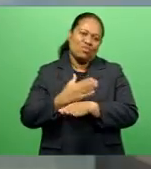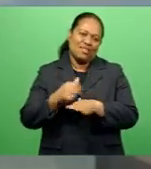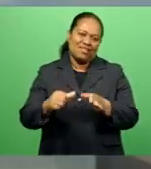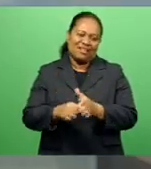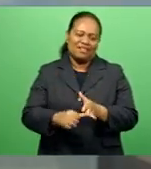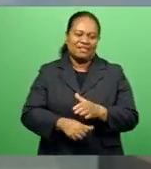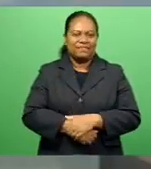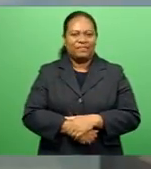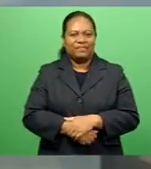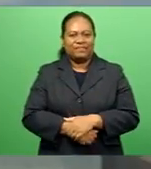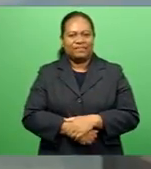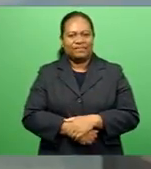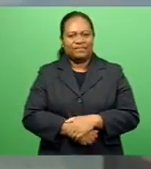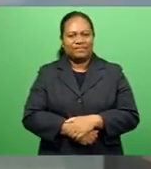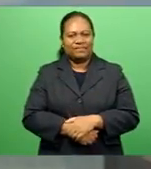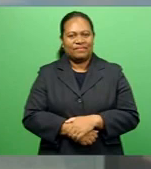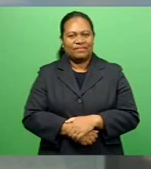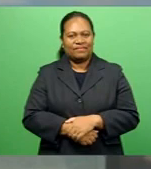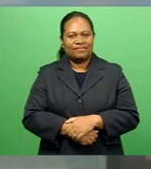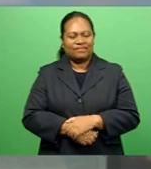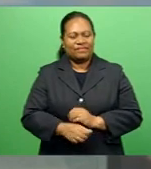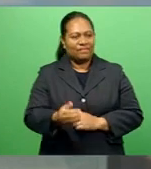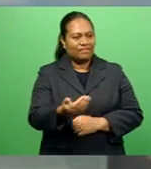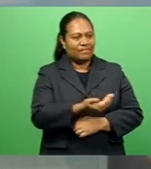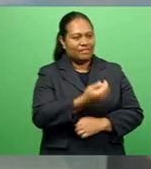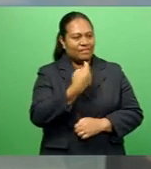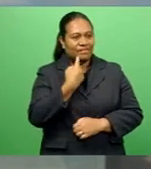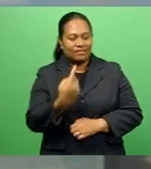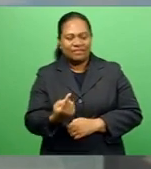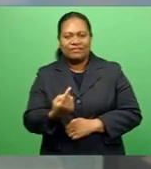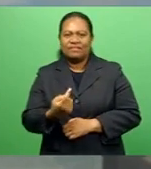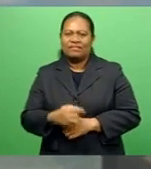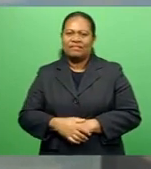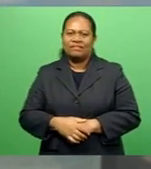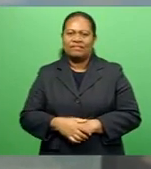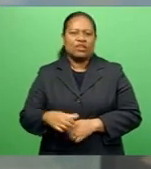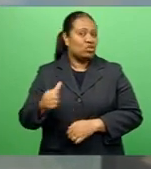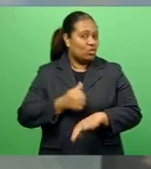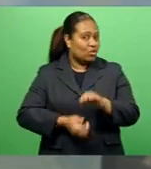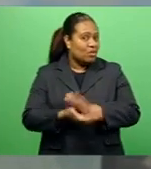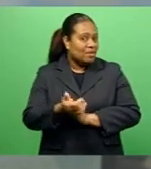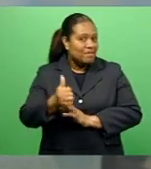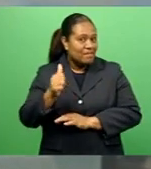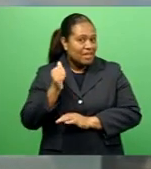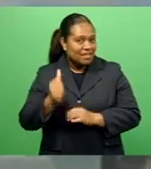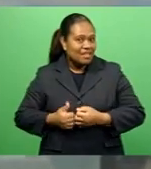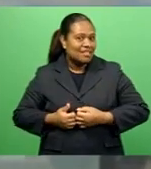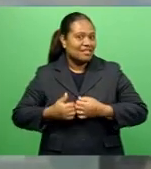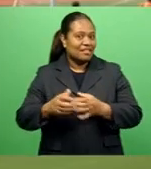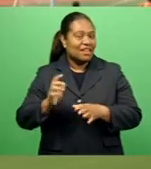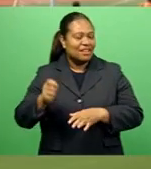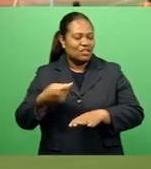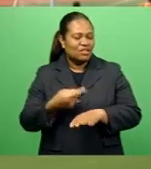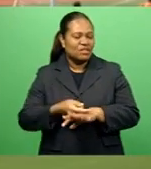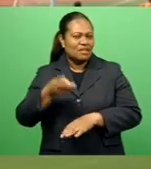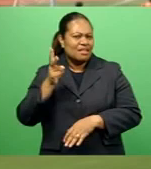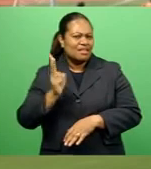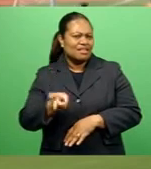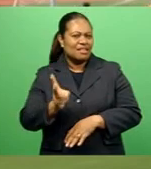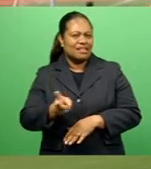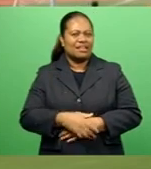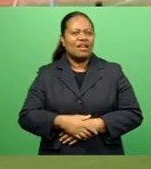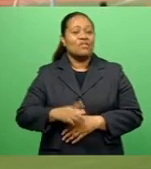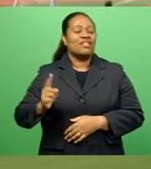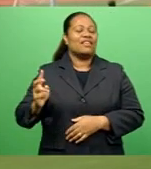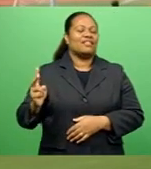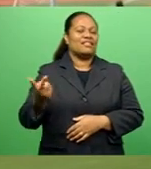think we have to go back and start on our preparation next week for the